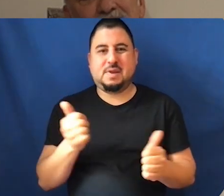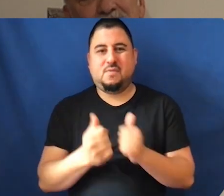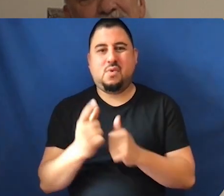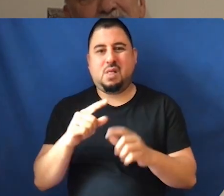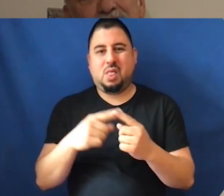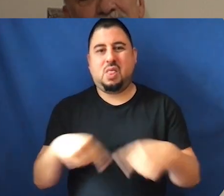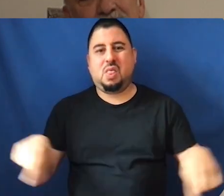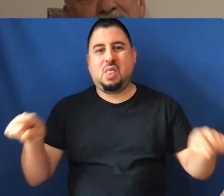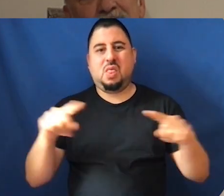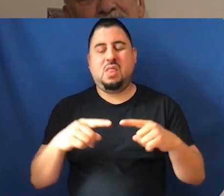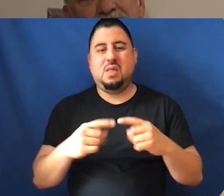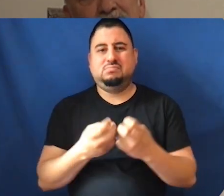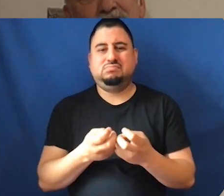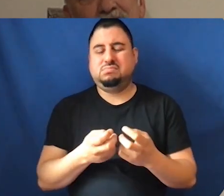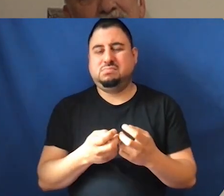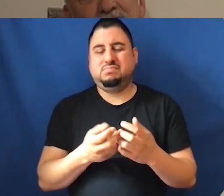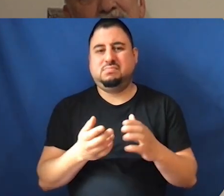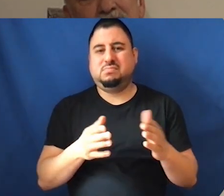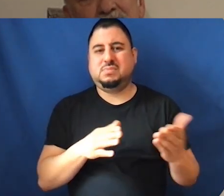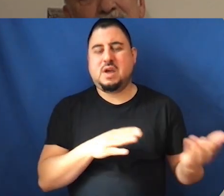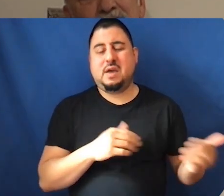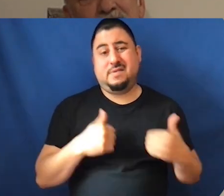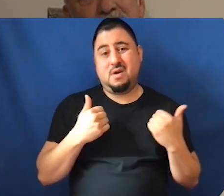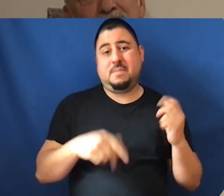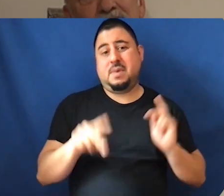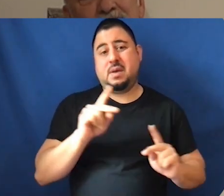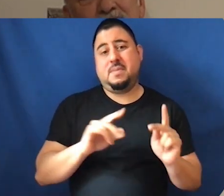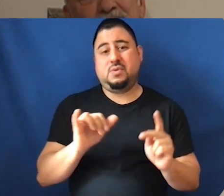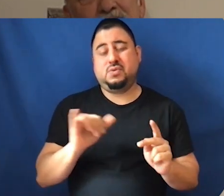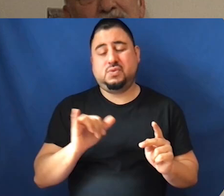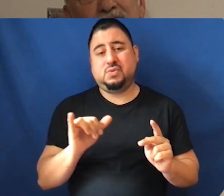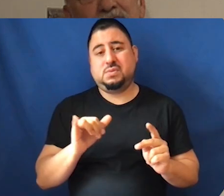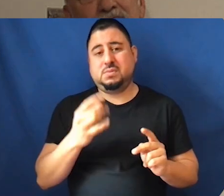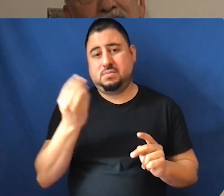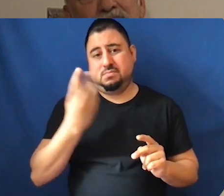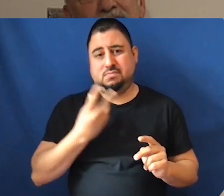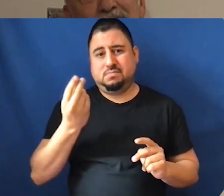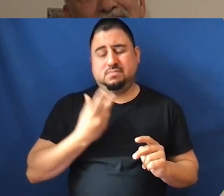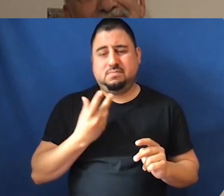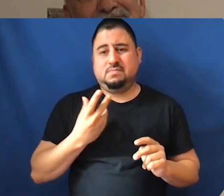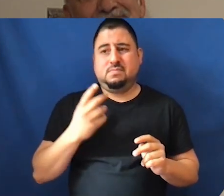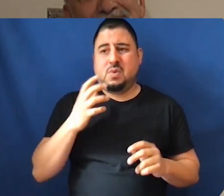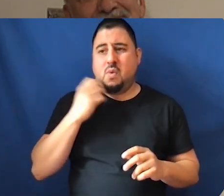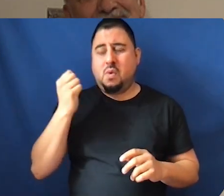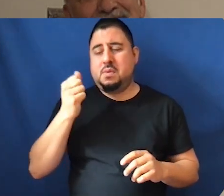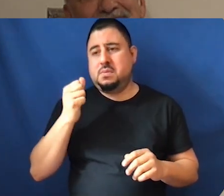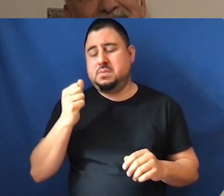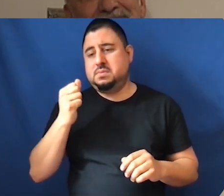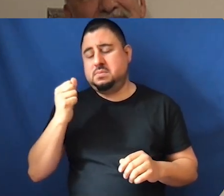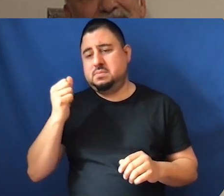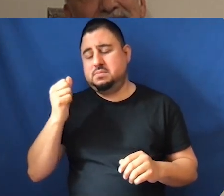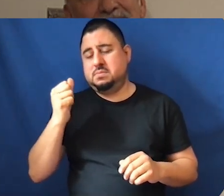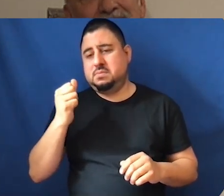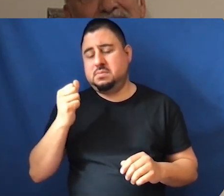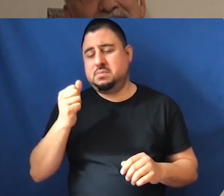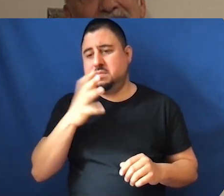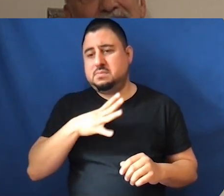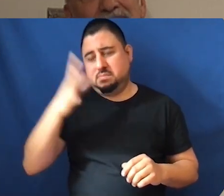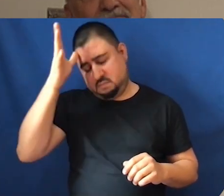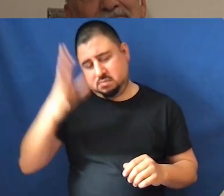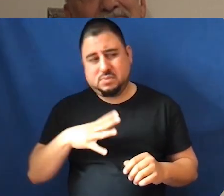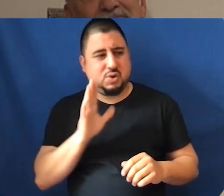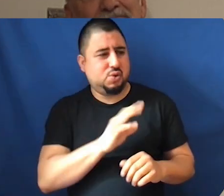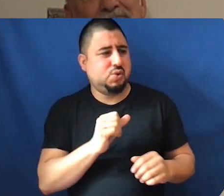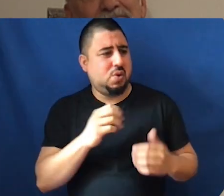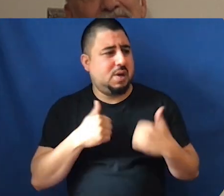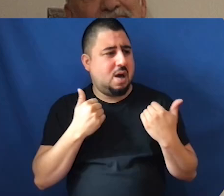in your circle is starting to, even young people, you know, I keep being told by my viejos and viejas, that, oh, you're so young. I'm like,